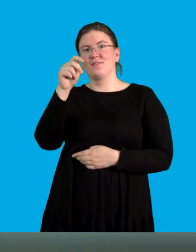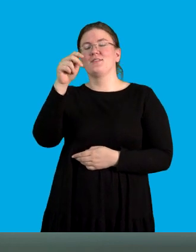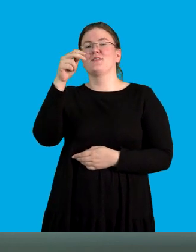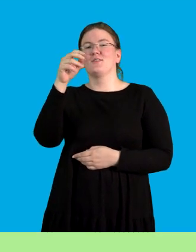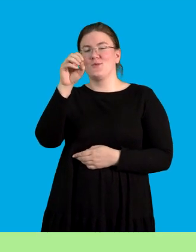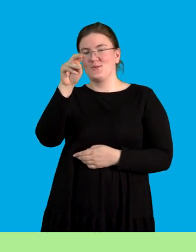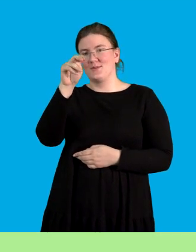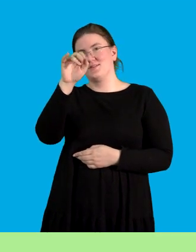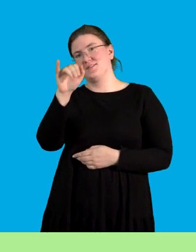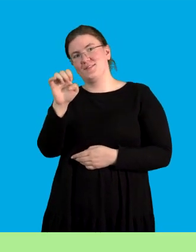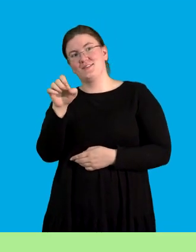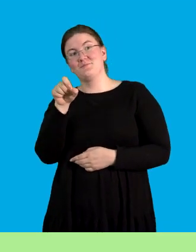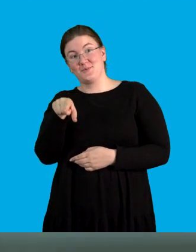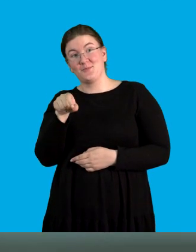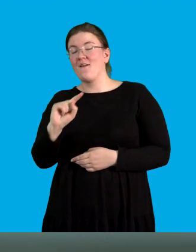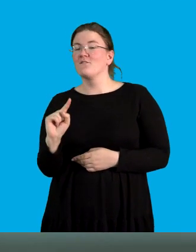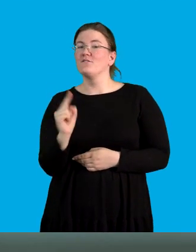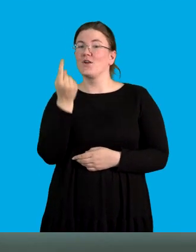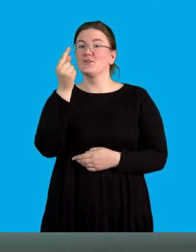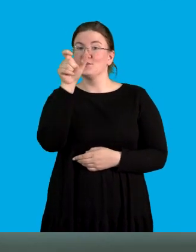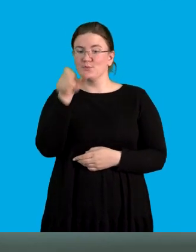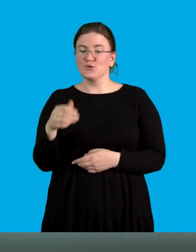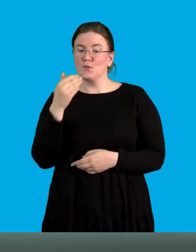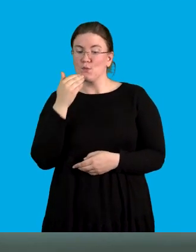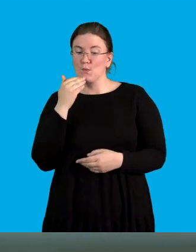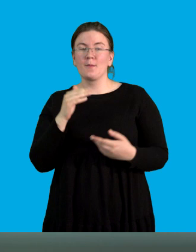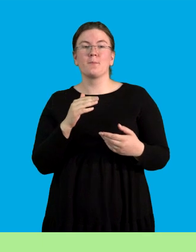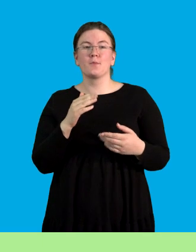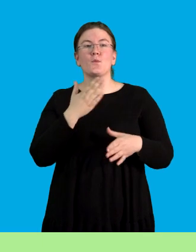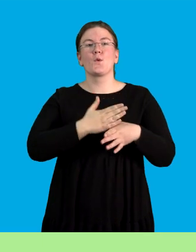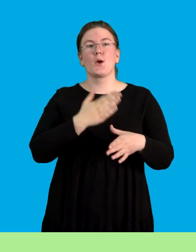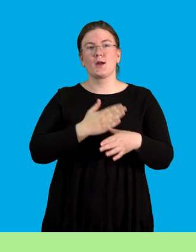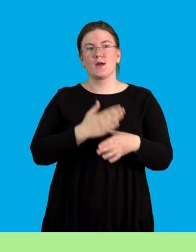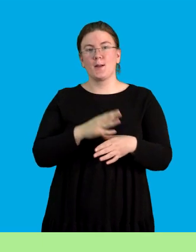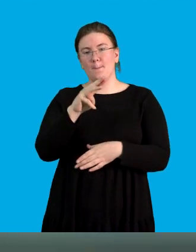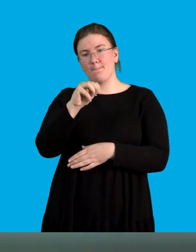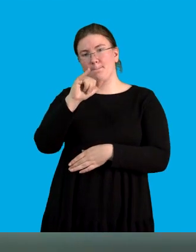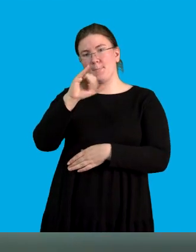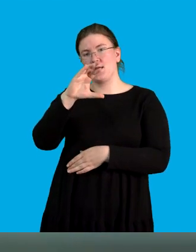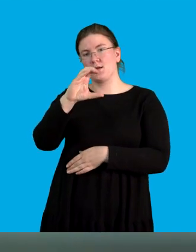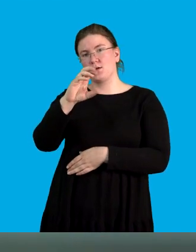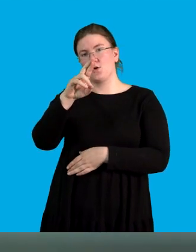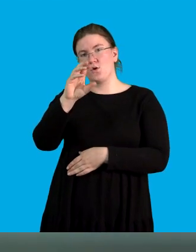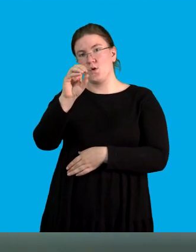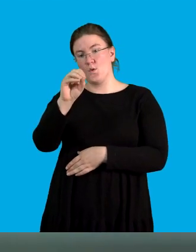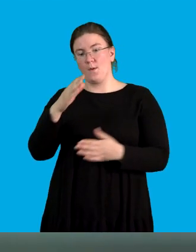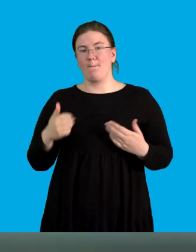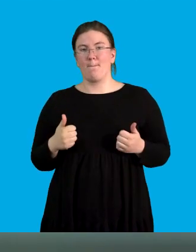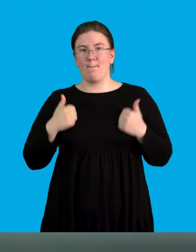So this is a scientist that studies or looks at